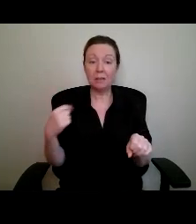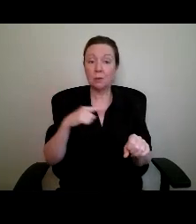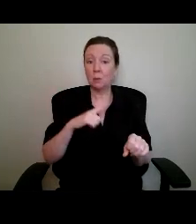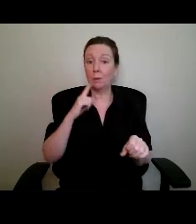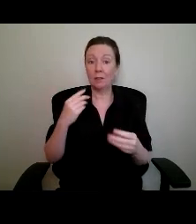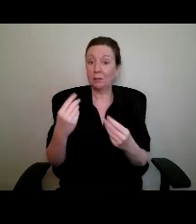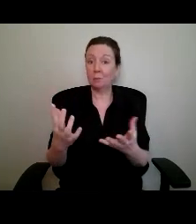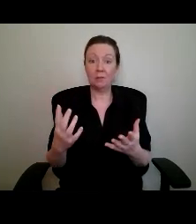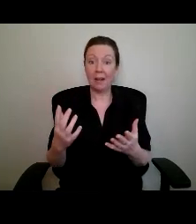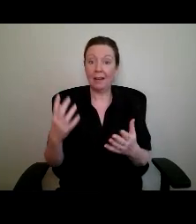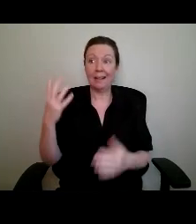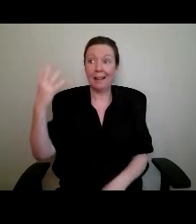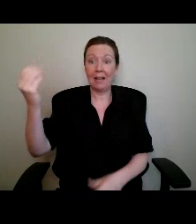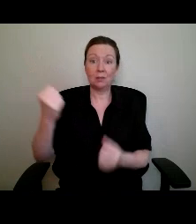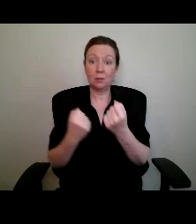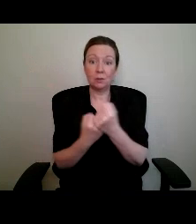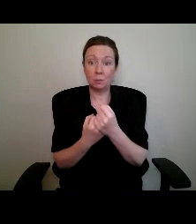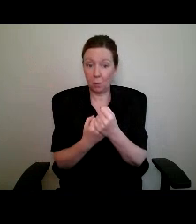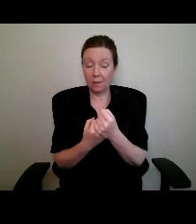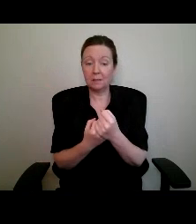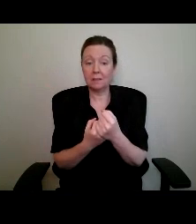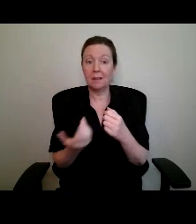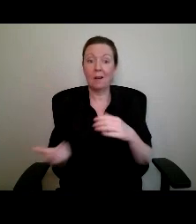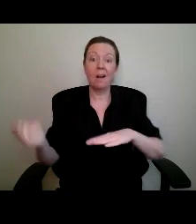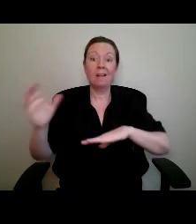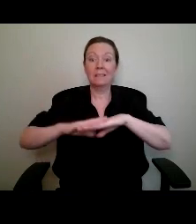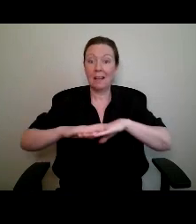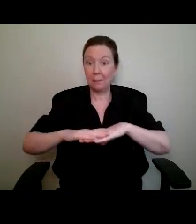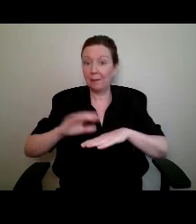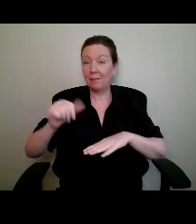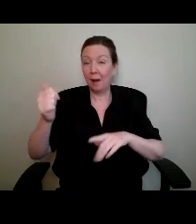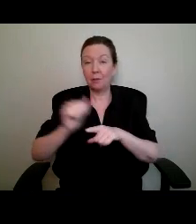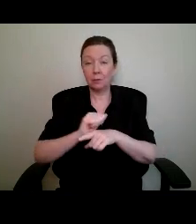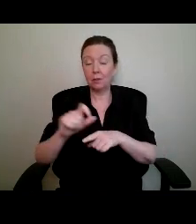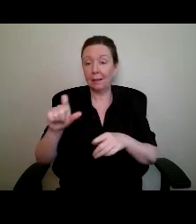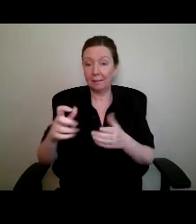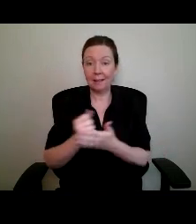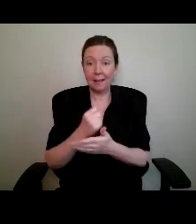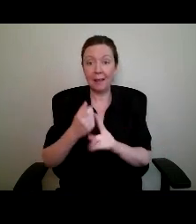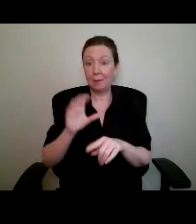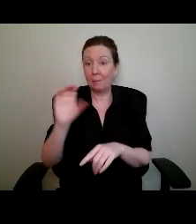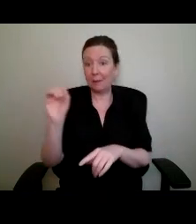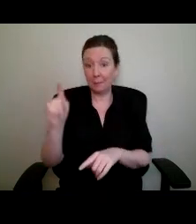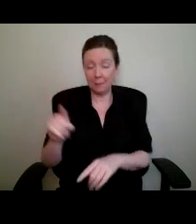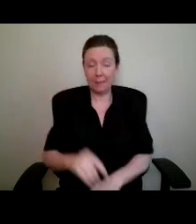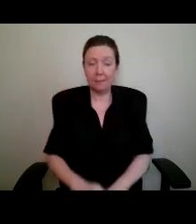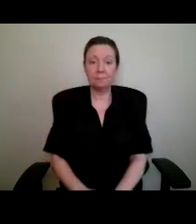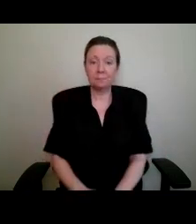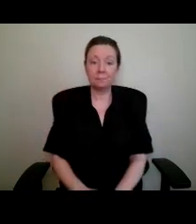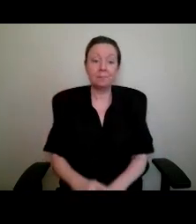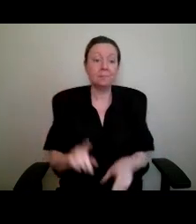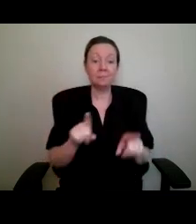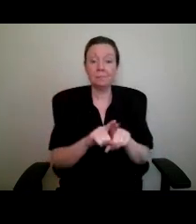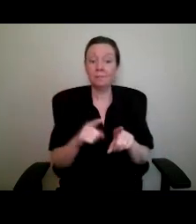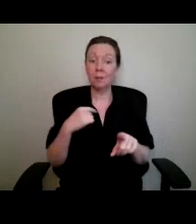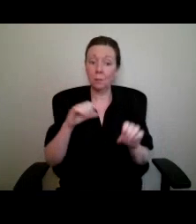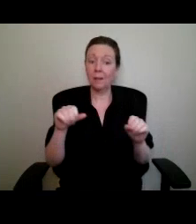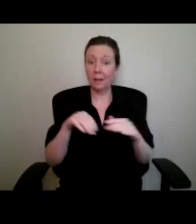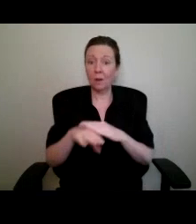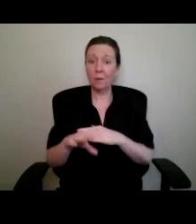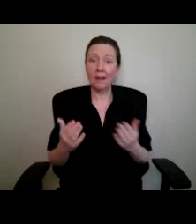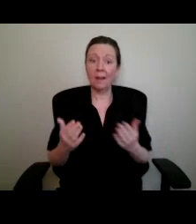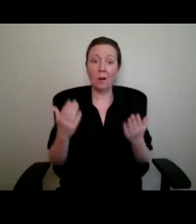providing the external supports on top of any other training that they might get as an employee there. And also we can go in and